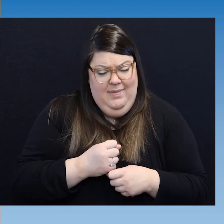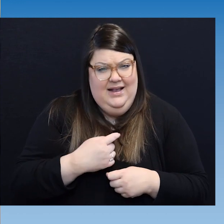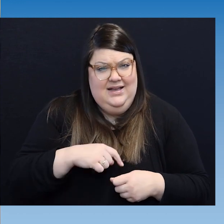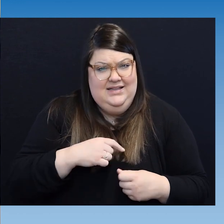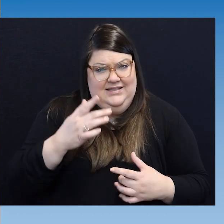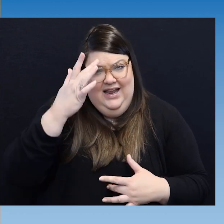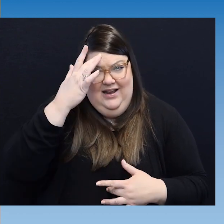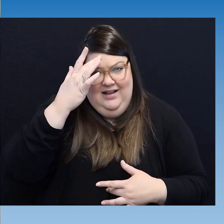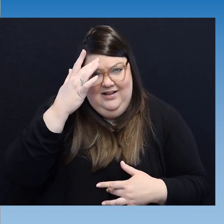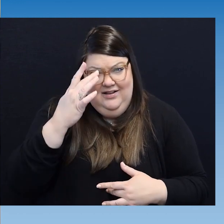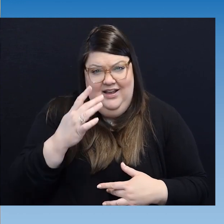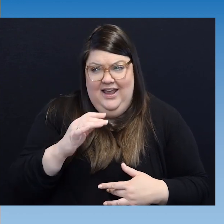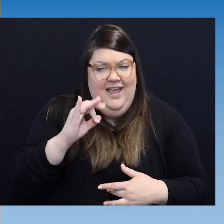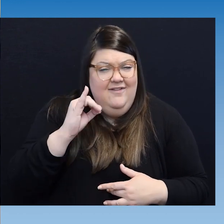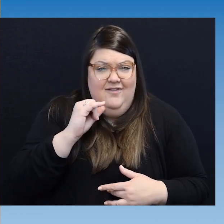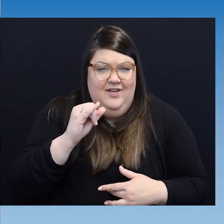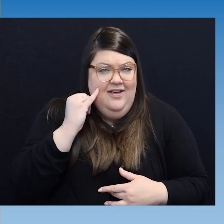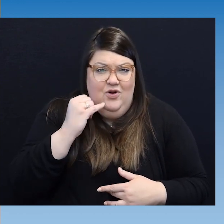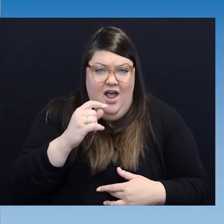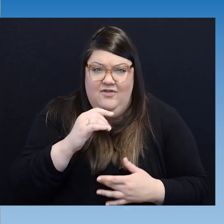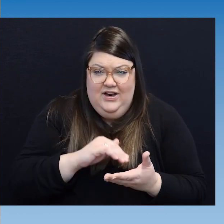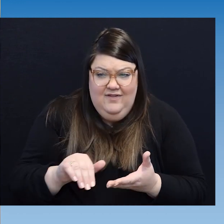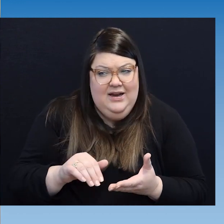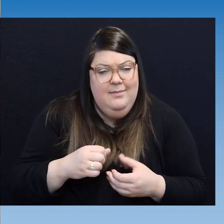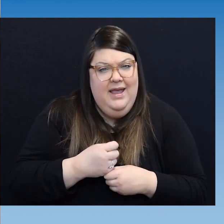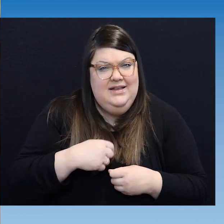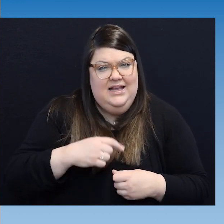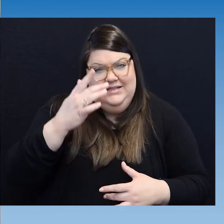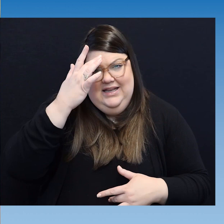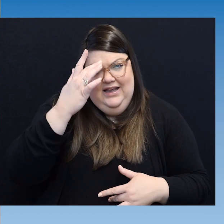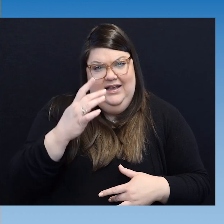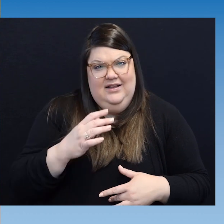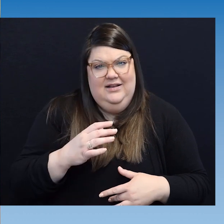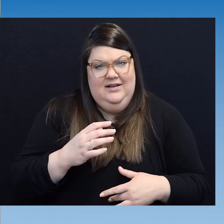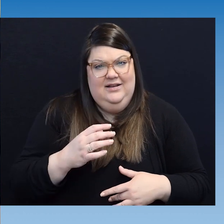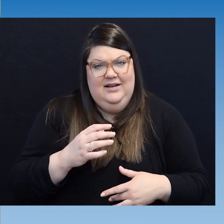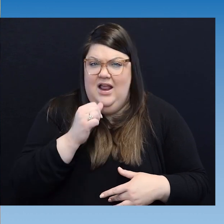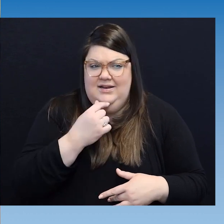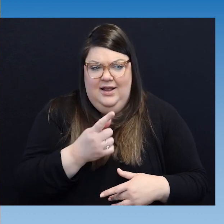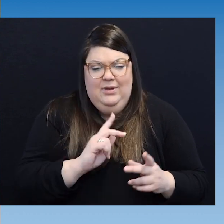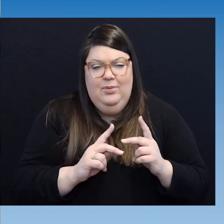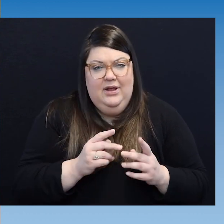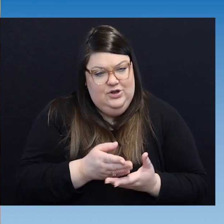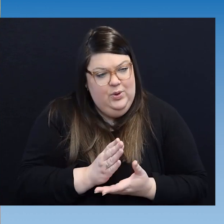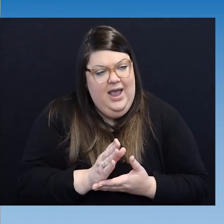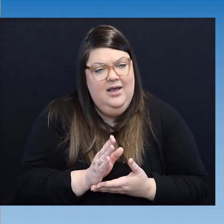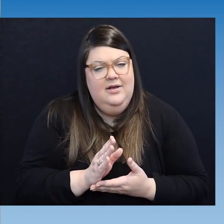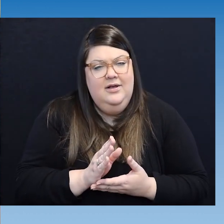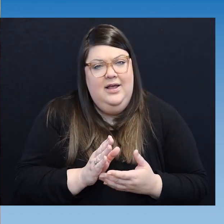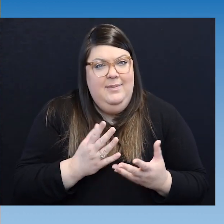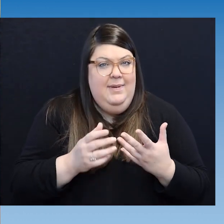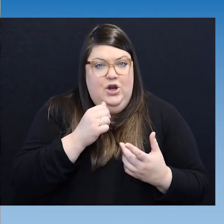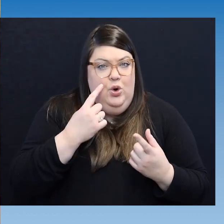You know, unforgiveness makes us sick within ourselves. You know, not letting these things go, not telling people, you know, it's okay. You know, I